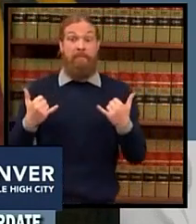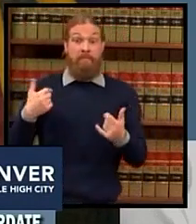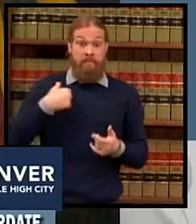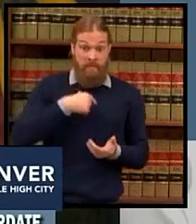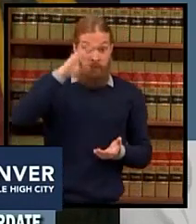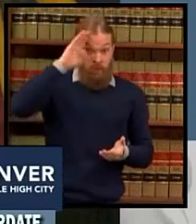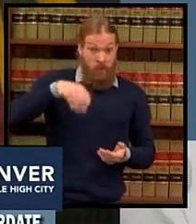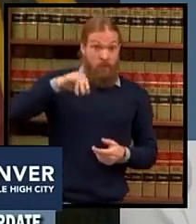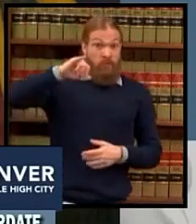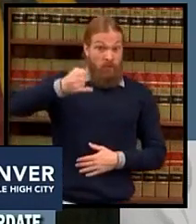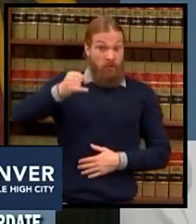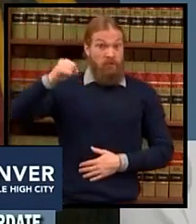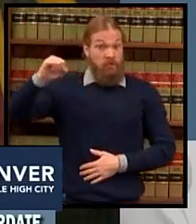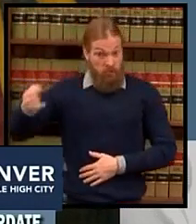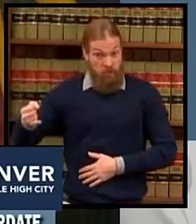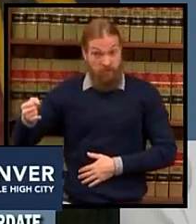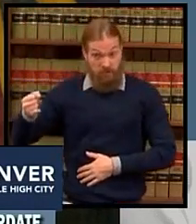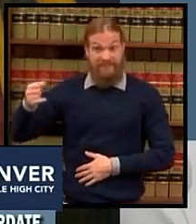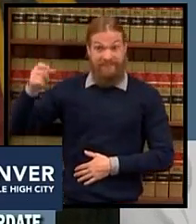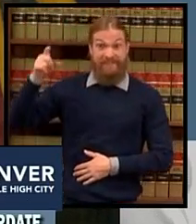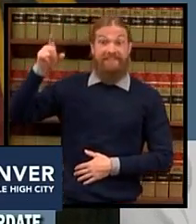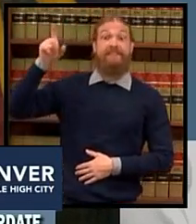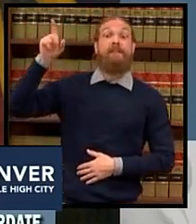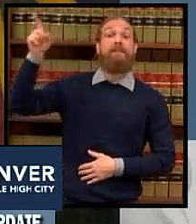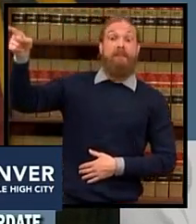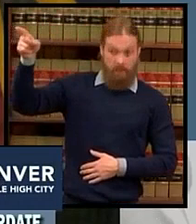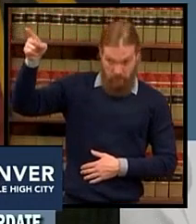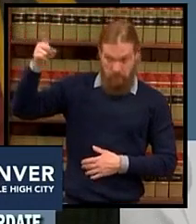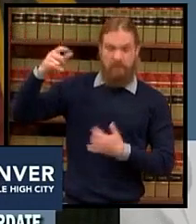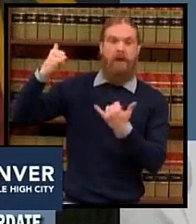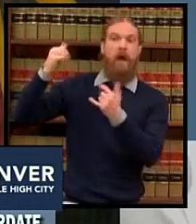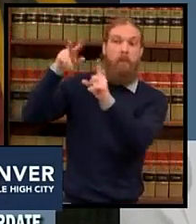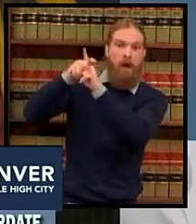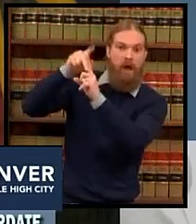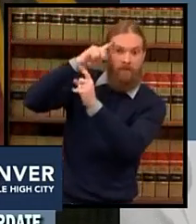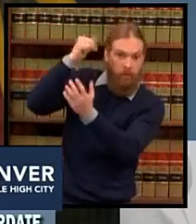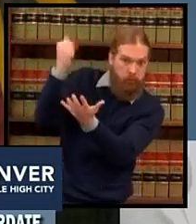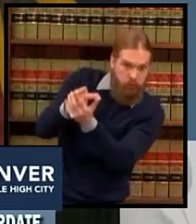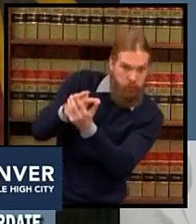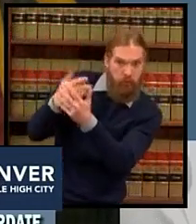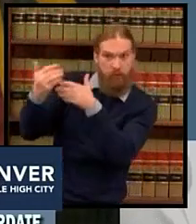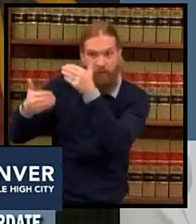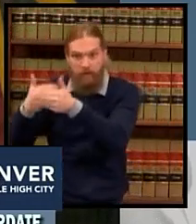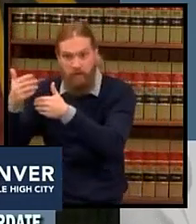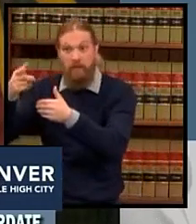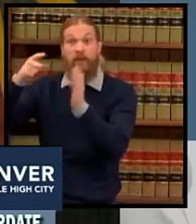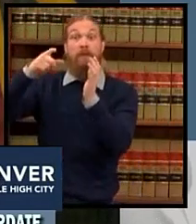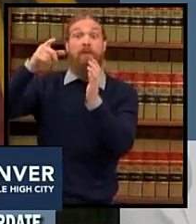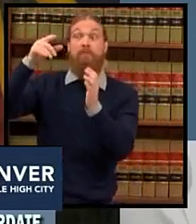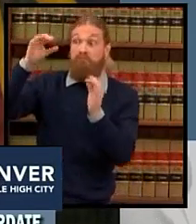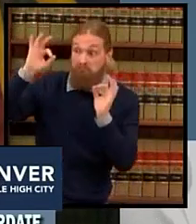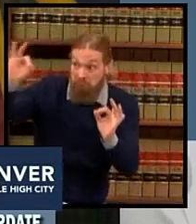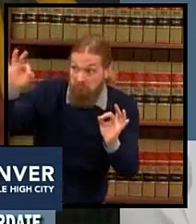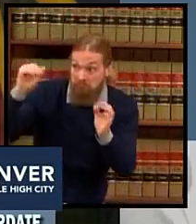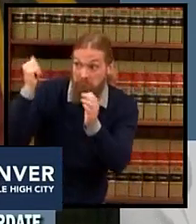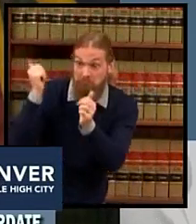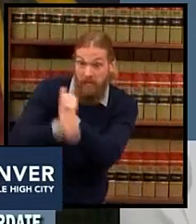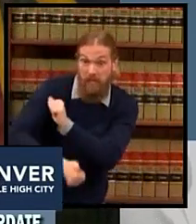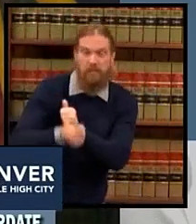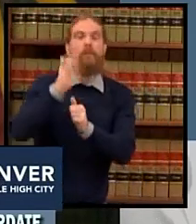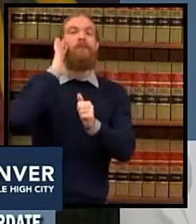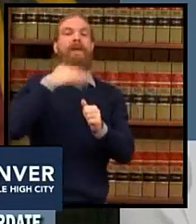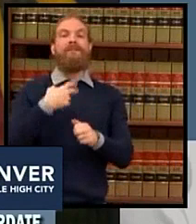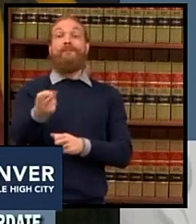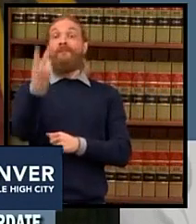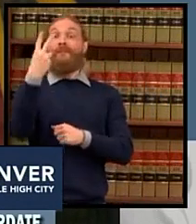applied for approval. So we may have another 2 vaccines coming on the market relatively soon, and that will be helpful. There's reason for us all to be